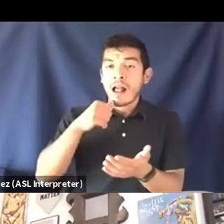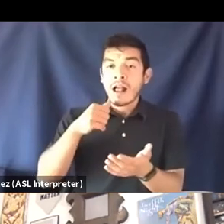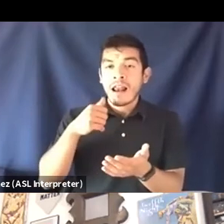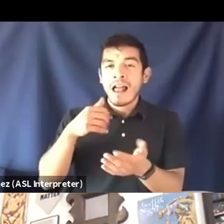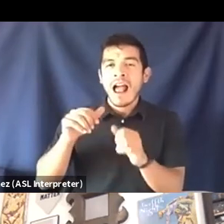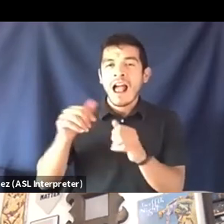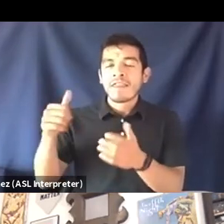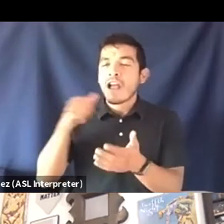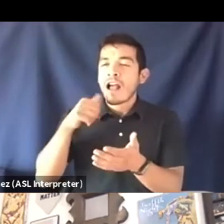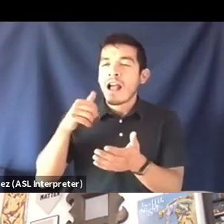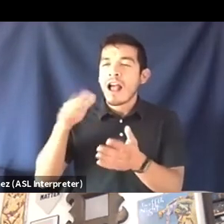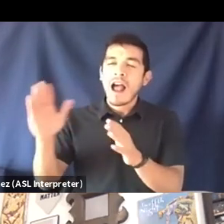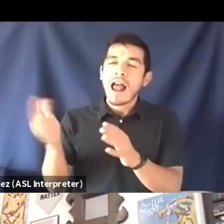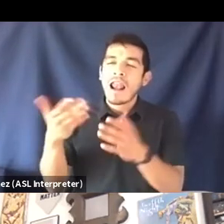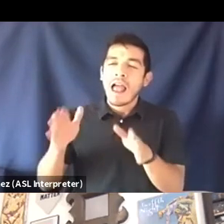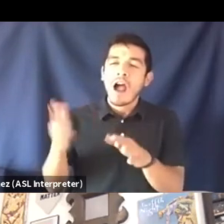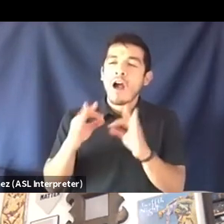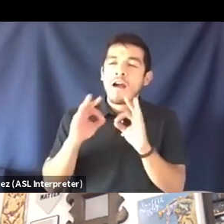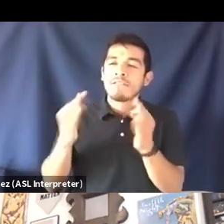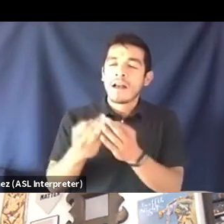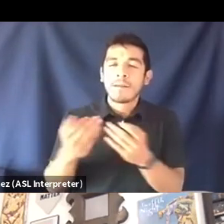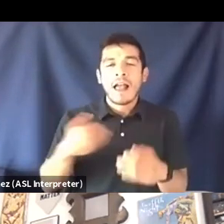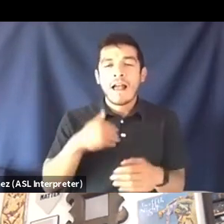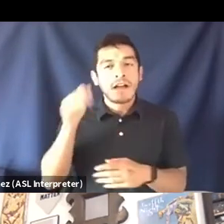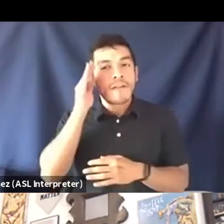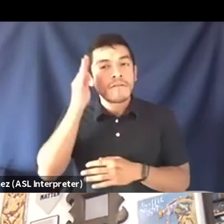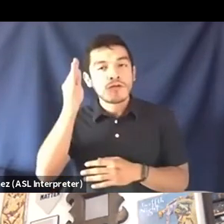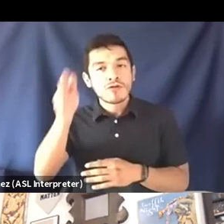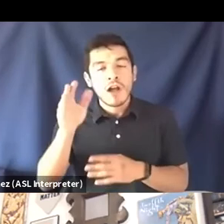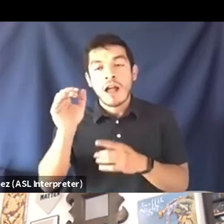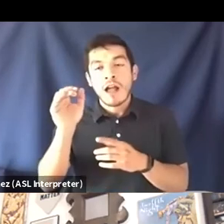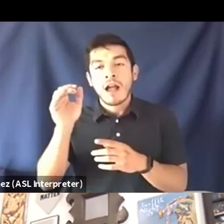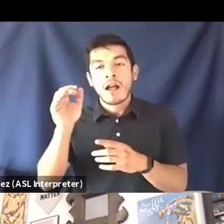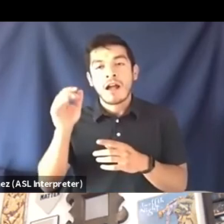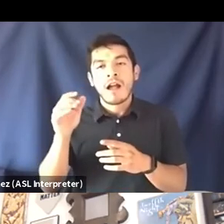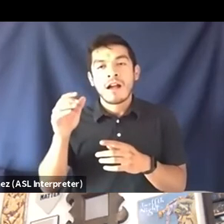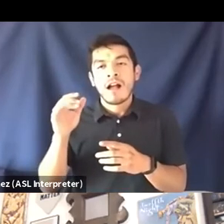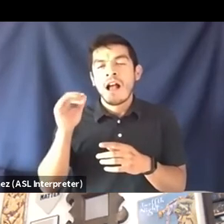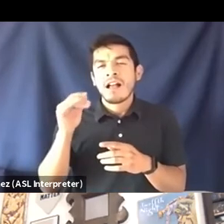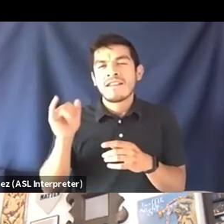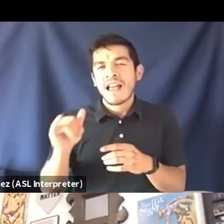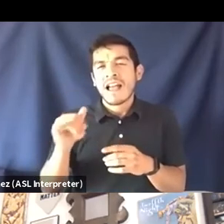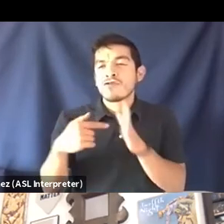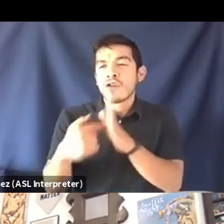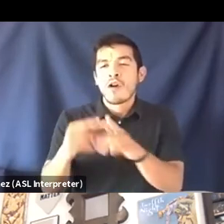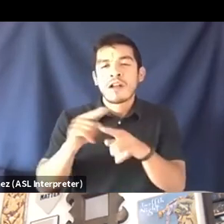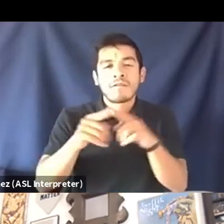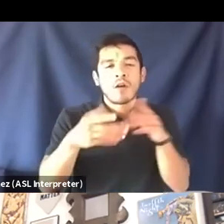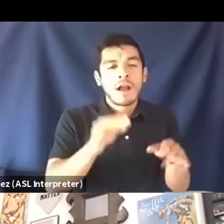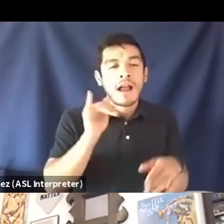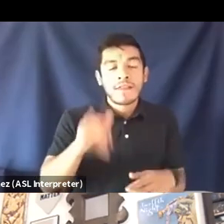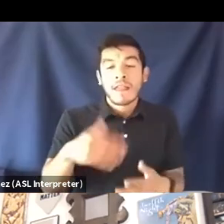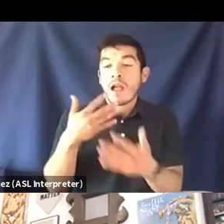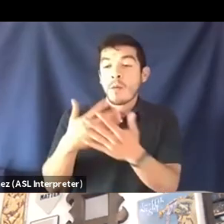Future campaign, which essentially exposed the multiple ways that prisons destroy the basic fundamental human right to